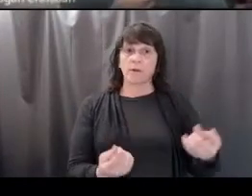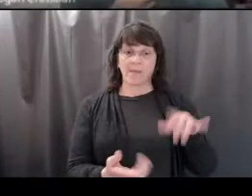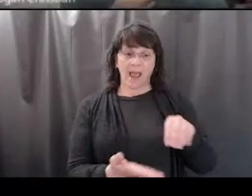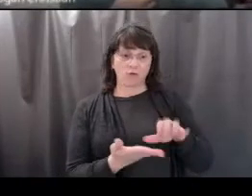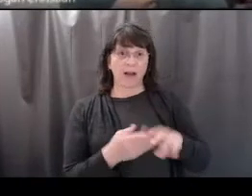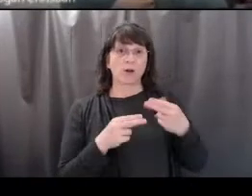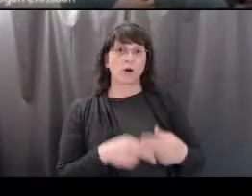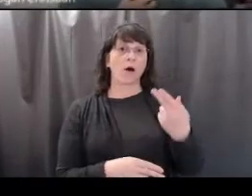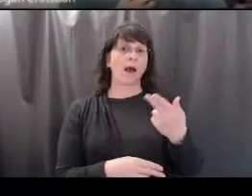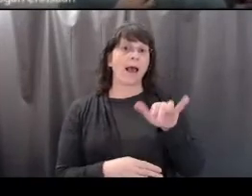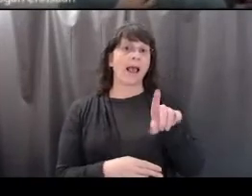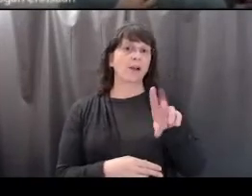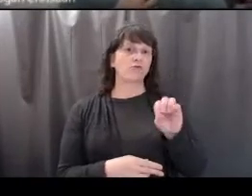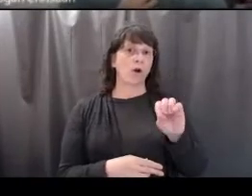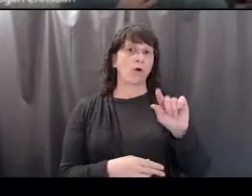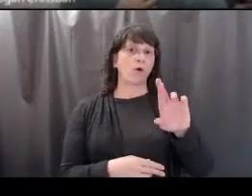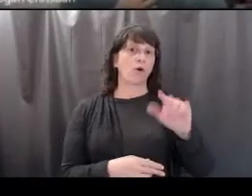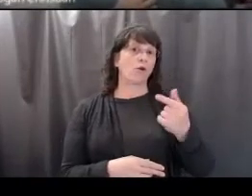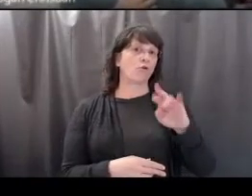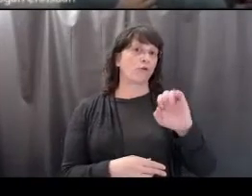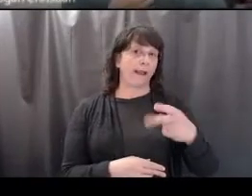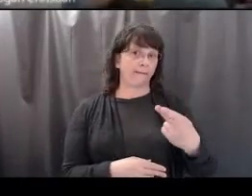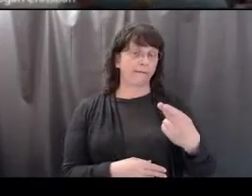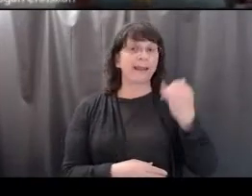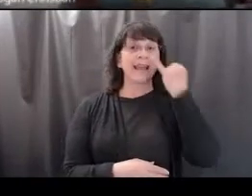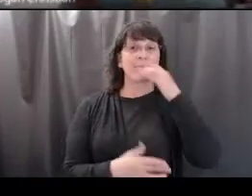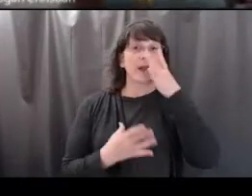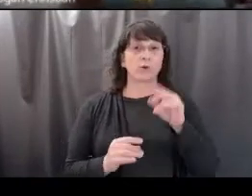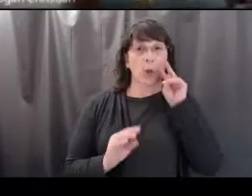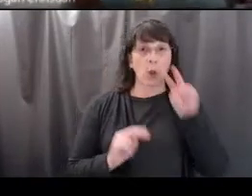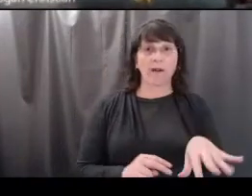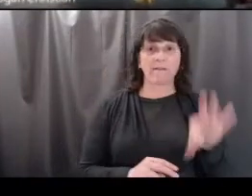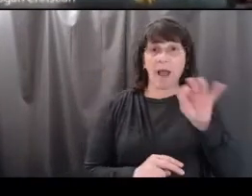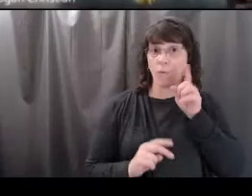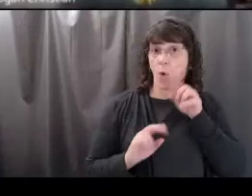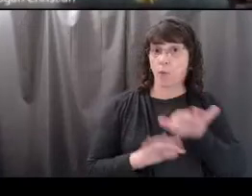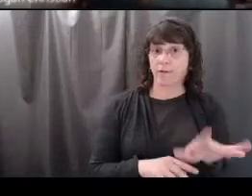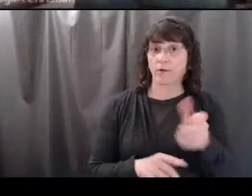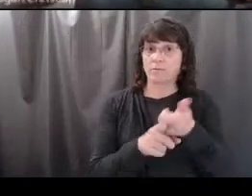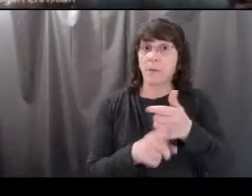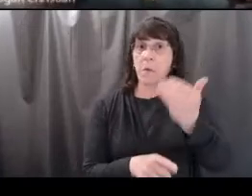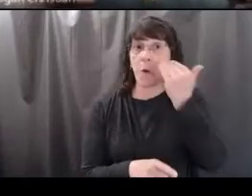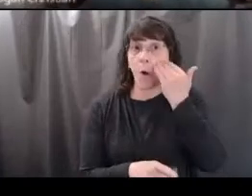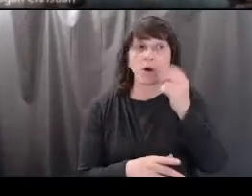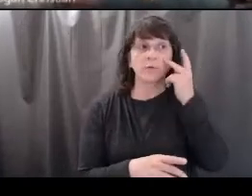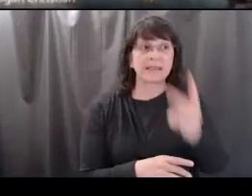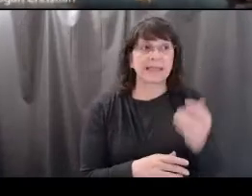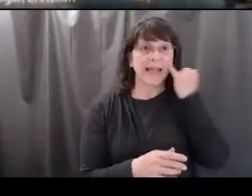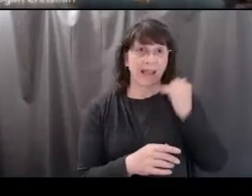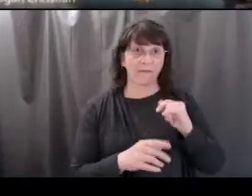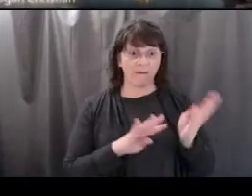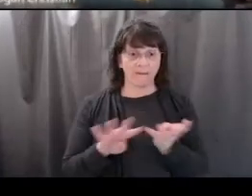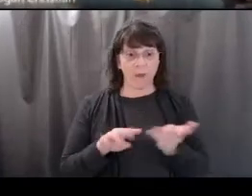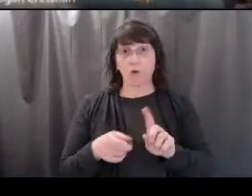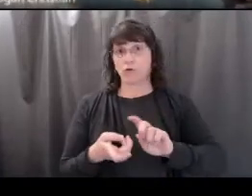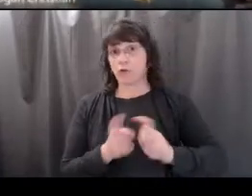called hydrographs. So if you're interested, you can look up a hydrograph for a river that you know and care about to see how the stream flow changes